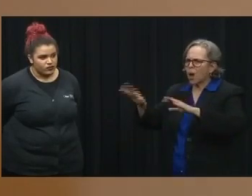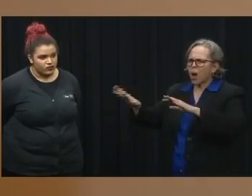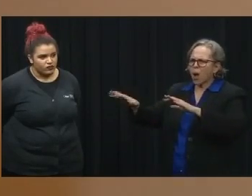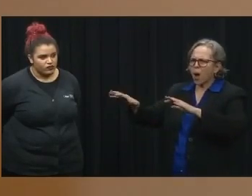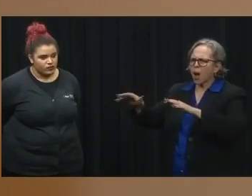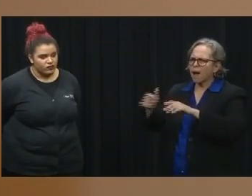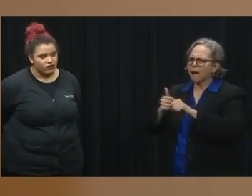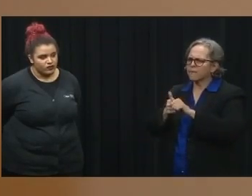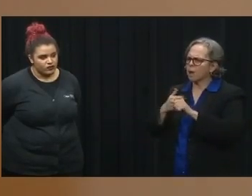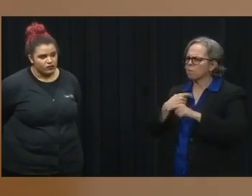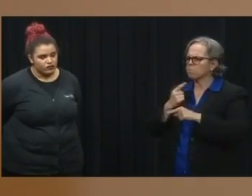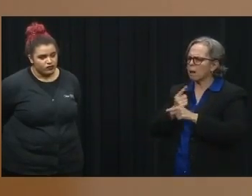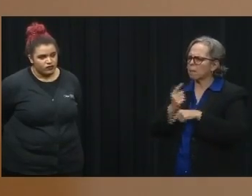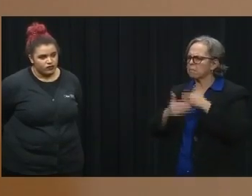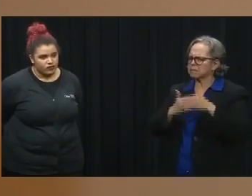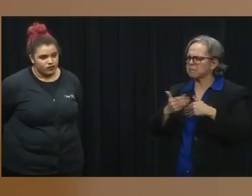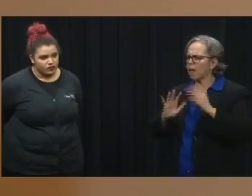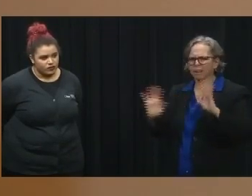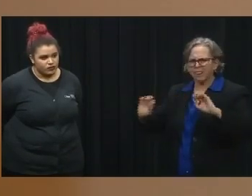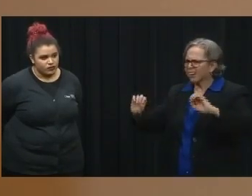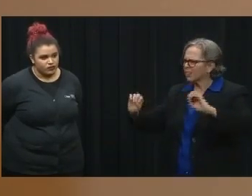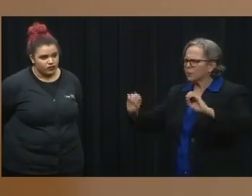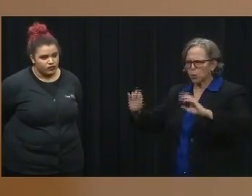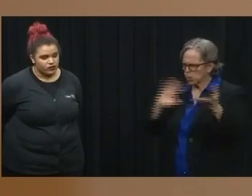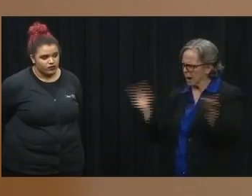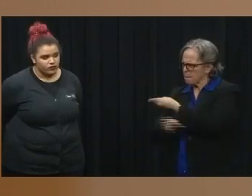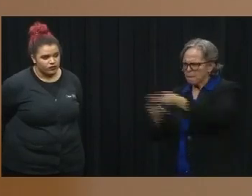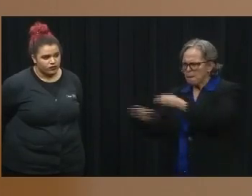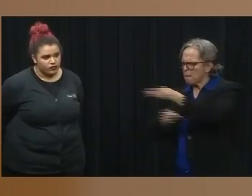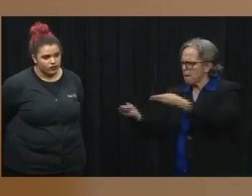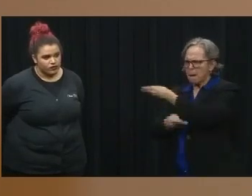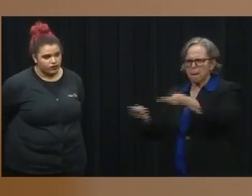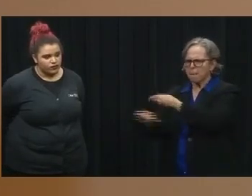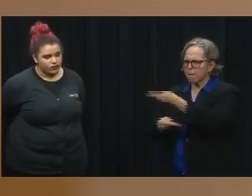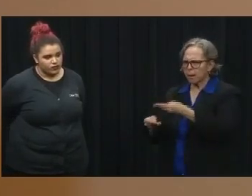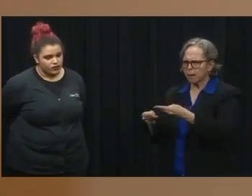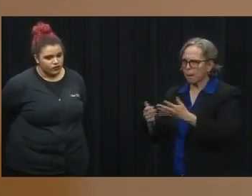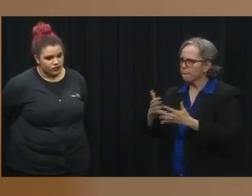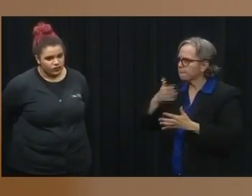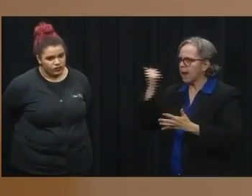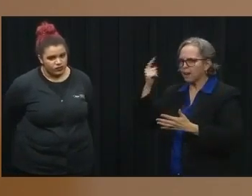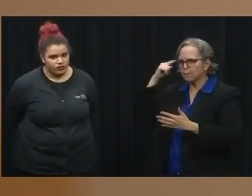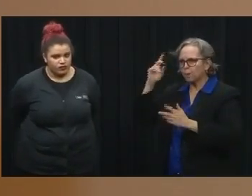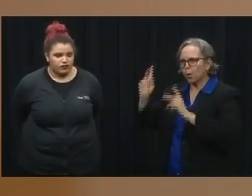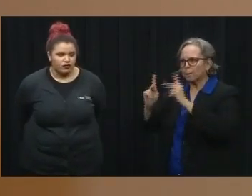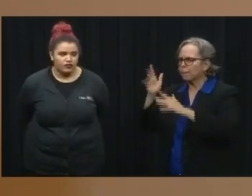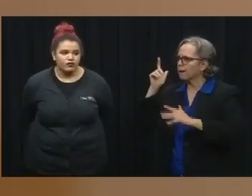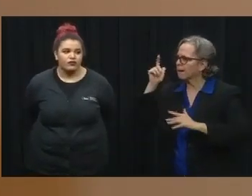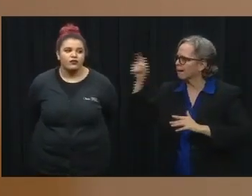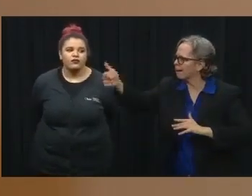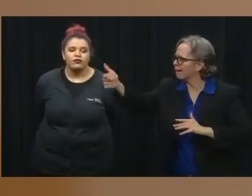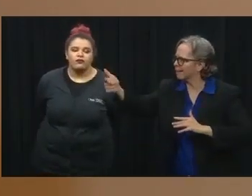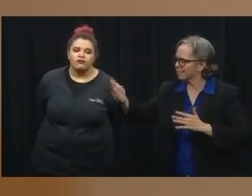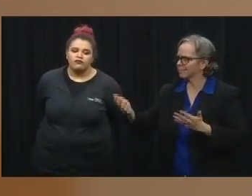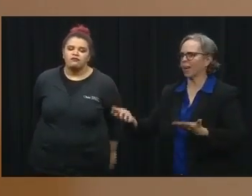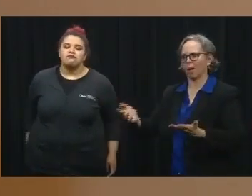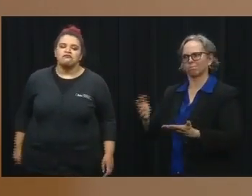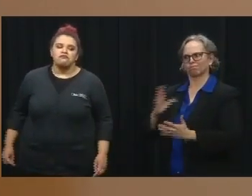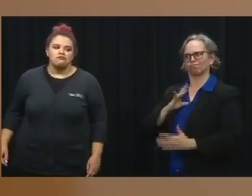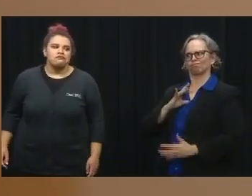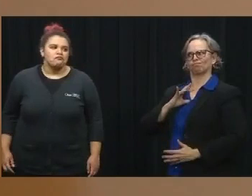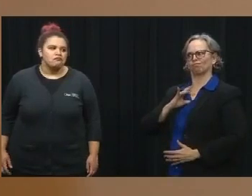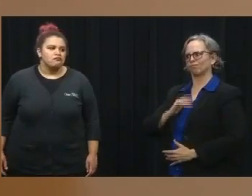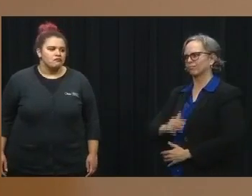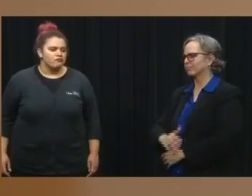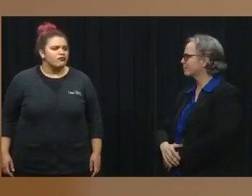And I think those things will all lead to sort of something better for people in the long run. Thank you. Thank you.